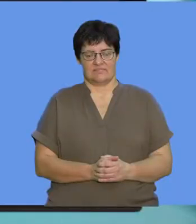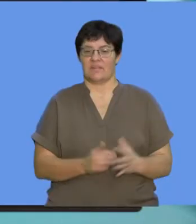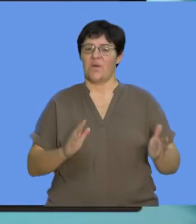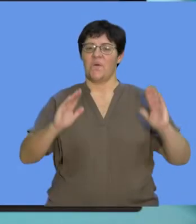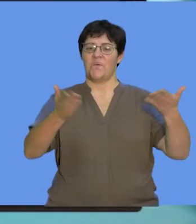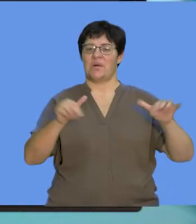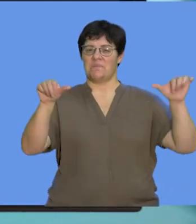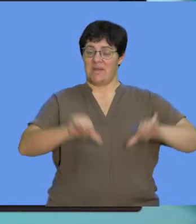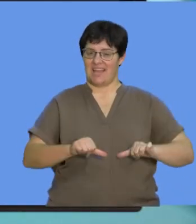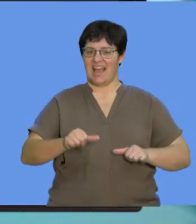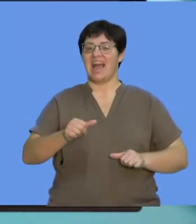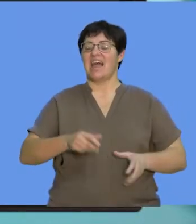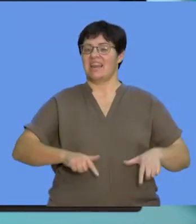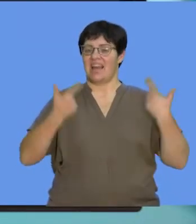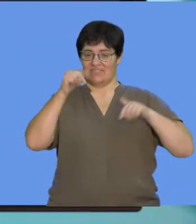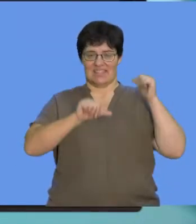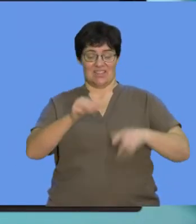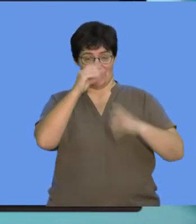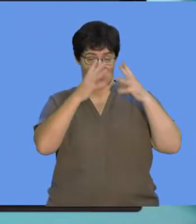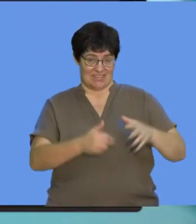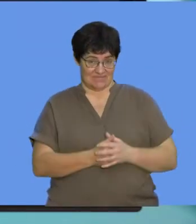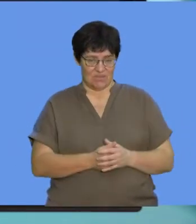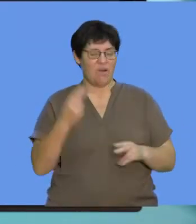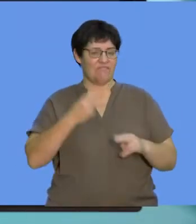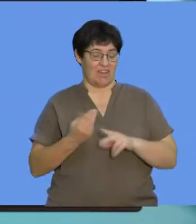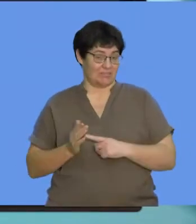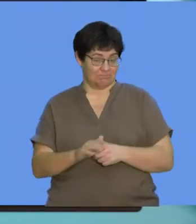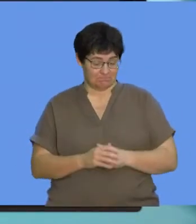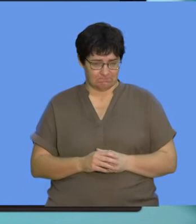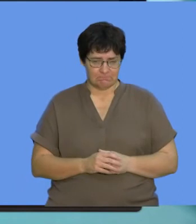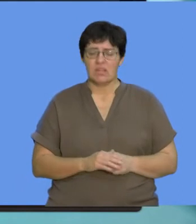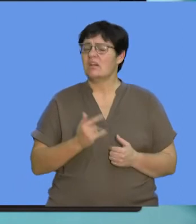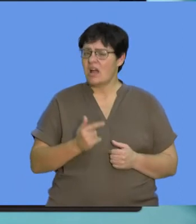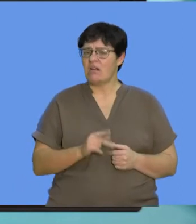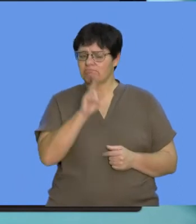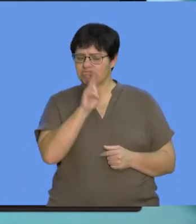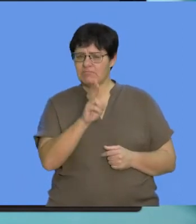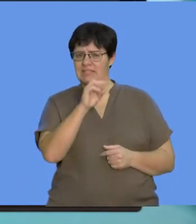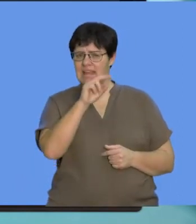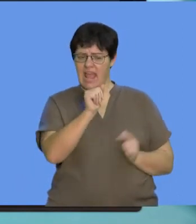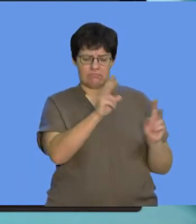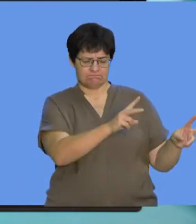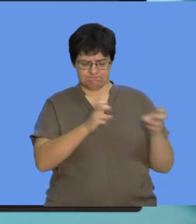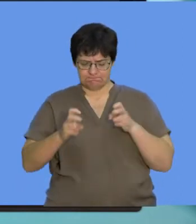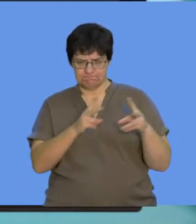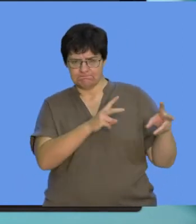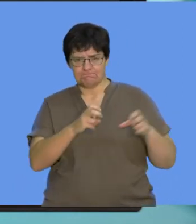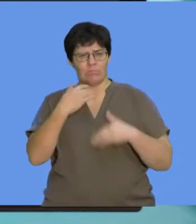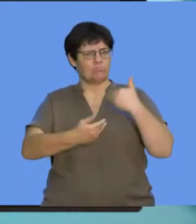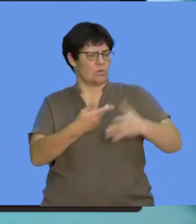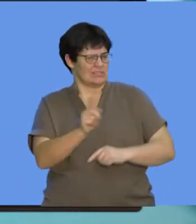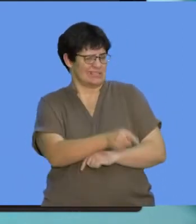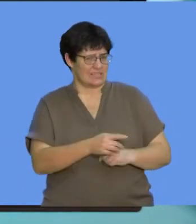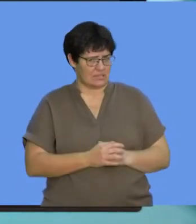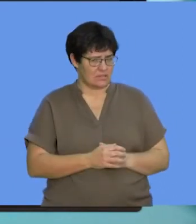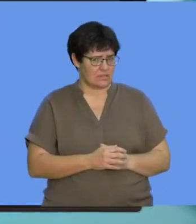Welcome back, Life Science learners, to our final installment. We've looked at the process of DNA replication. We've tried to unpack that process by looking